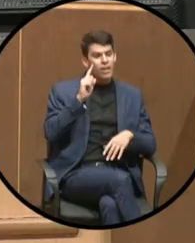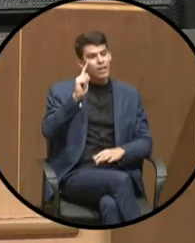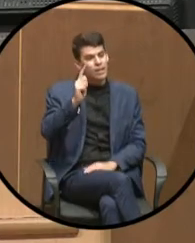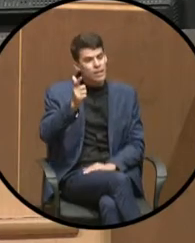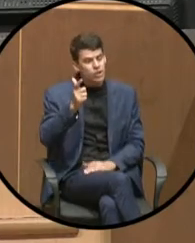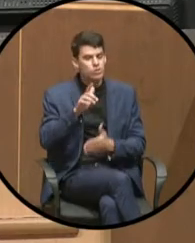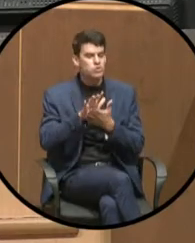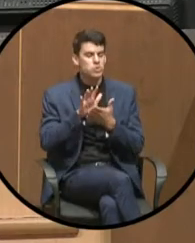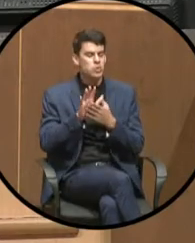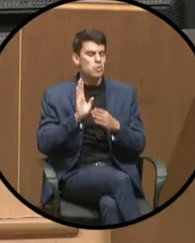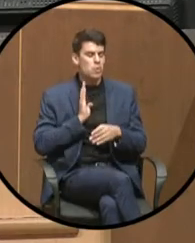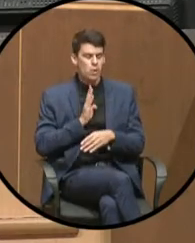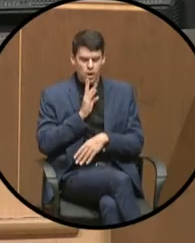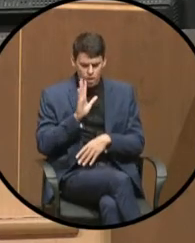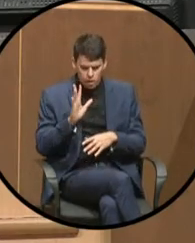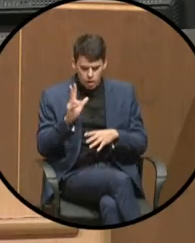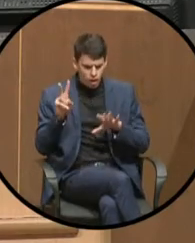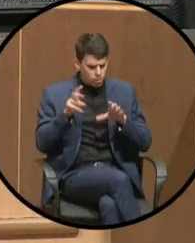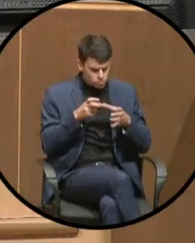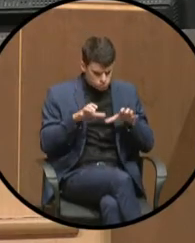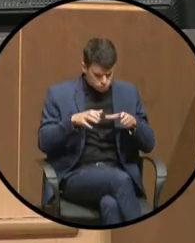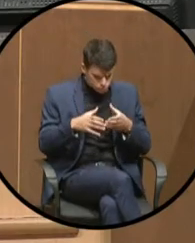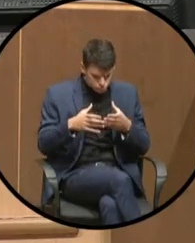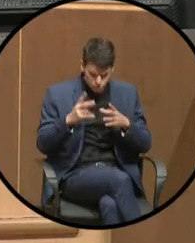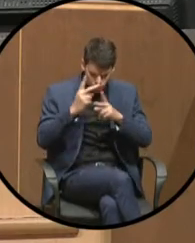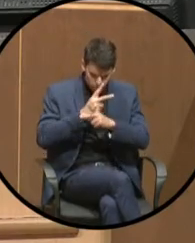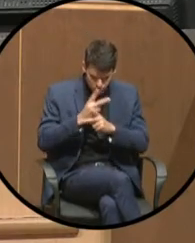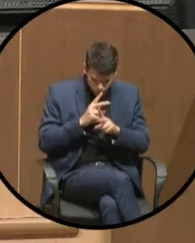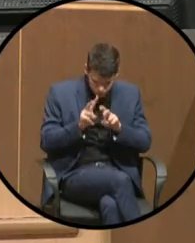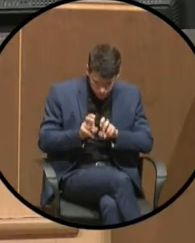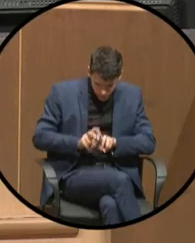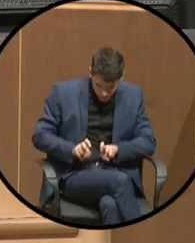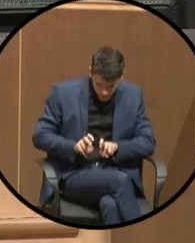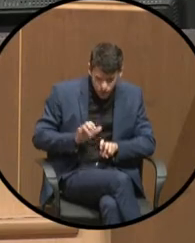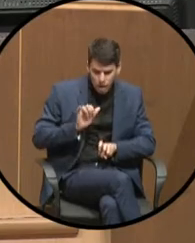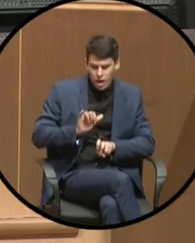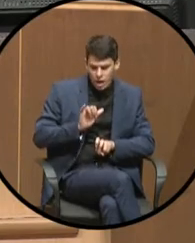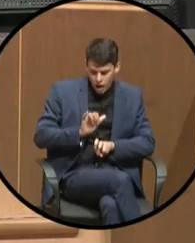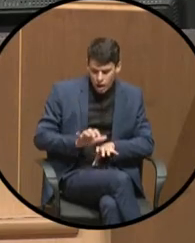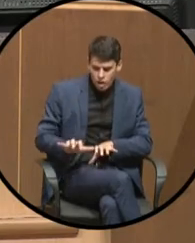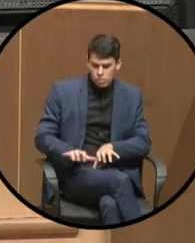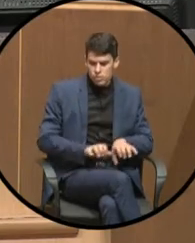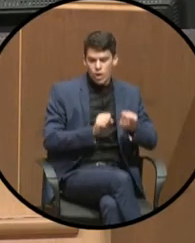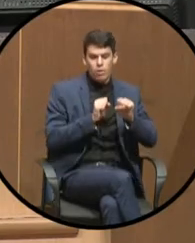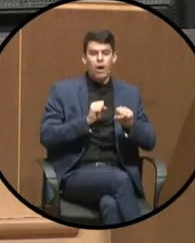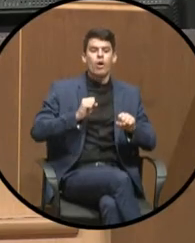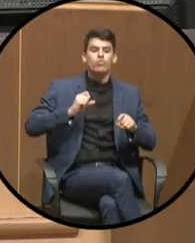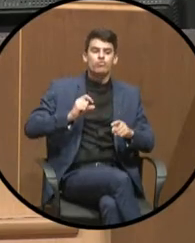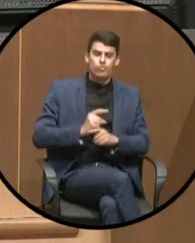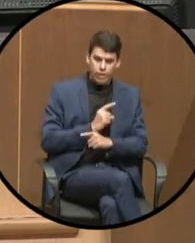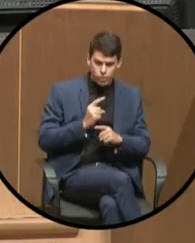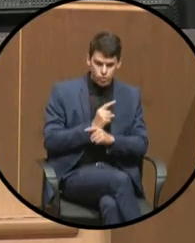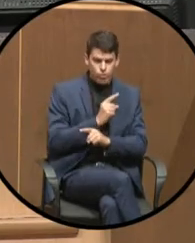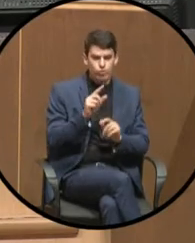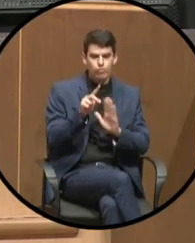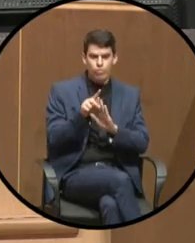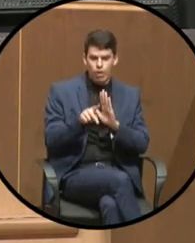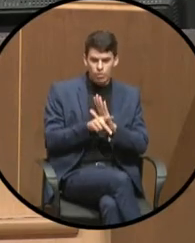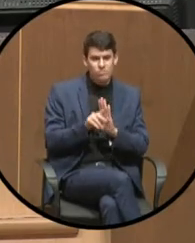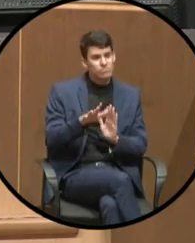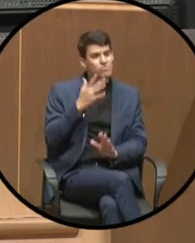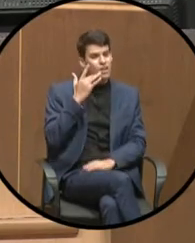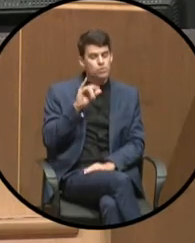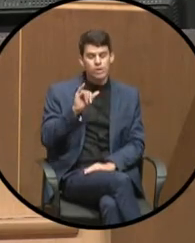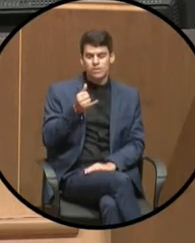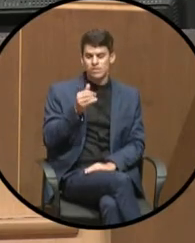the school board came back and revised and went through the full process to adopt a regular policy. So that is why